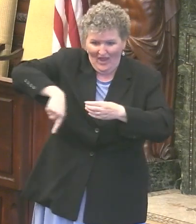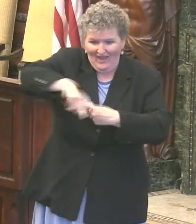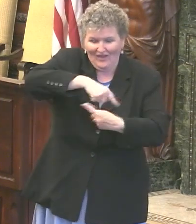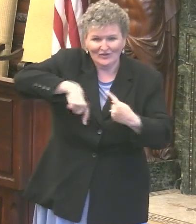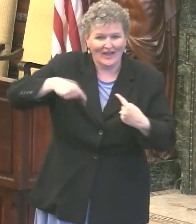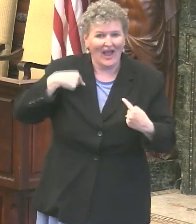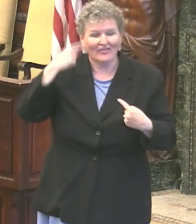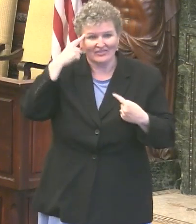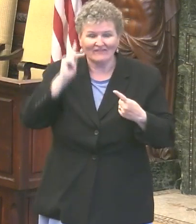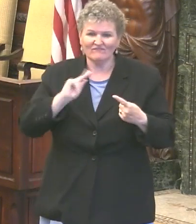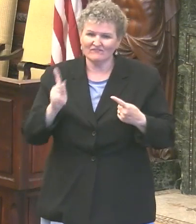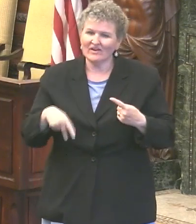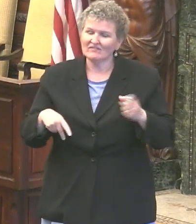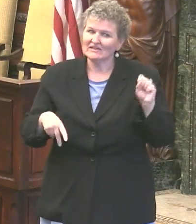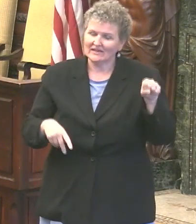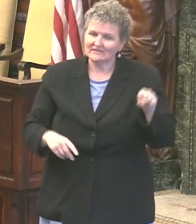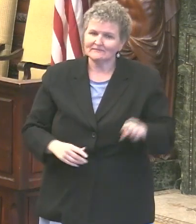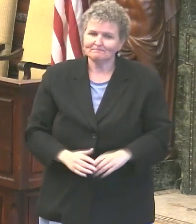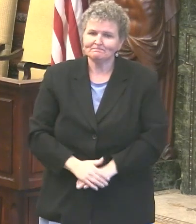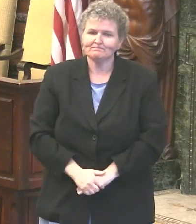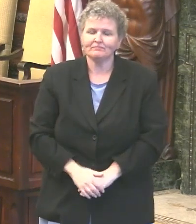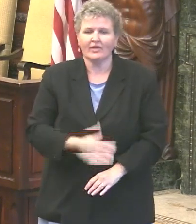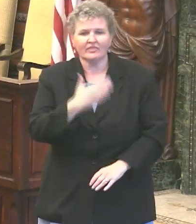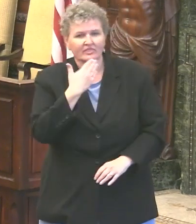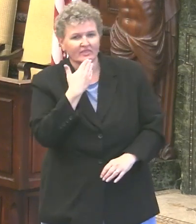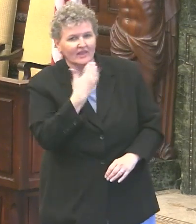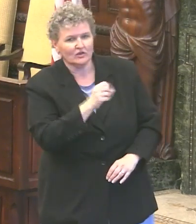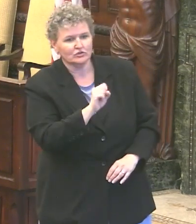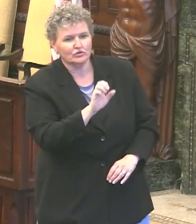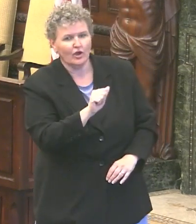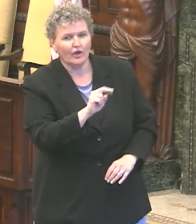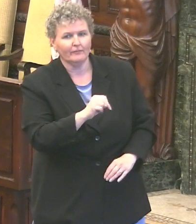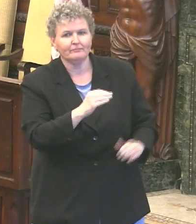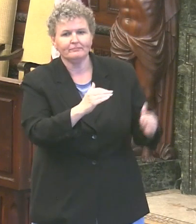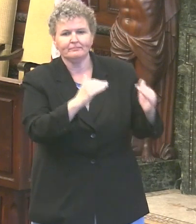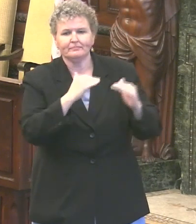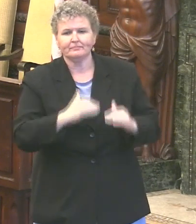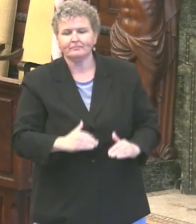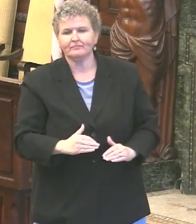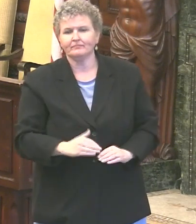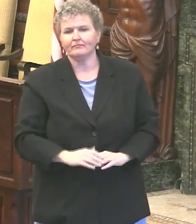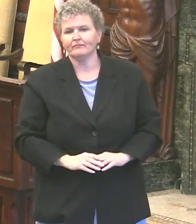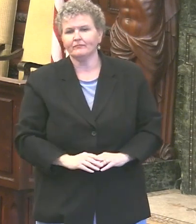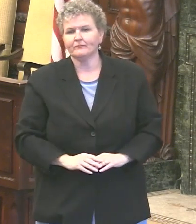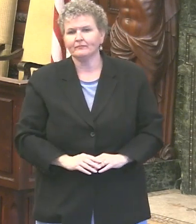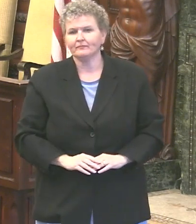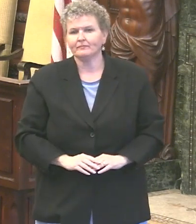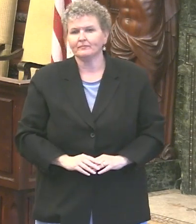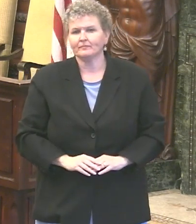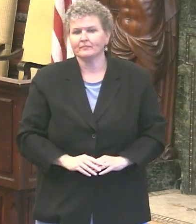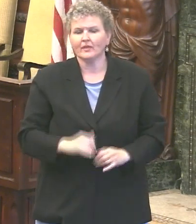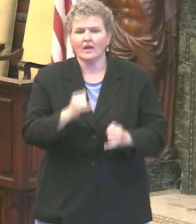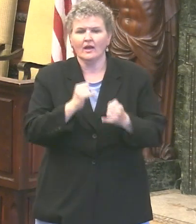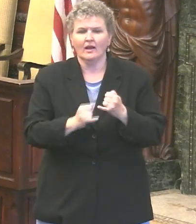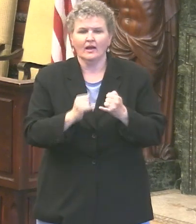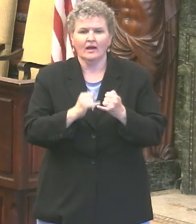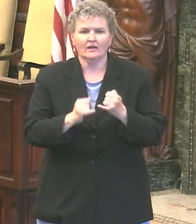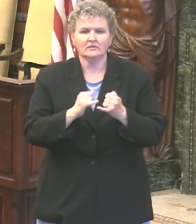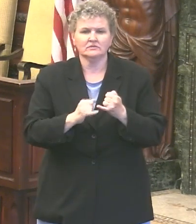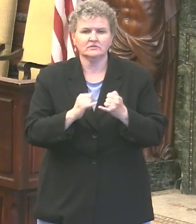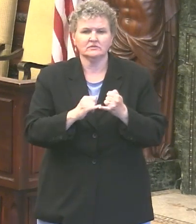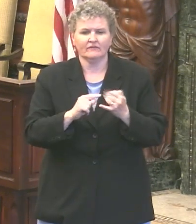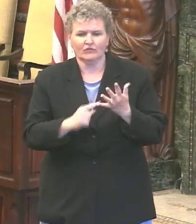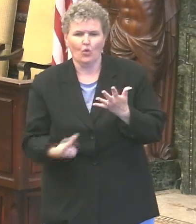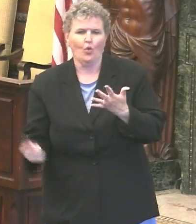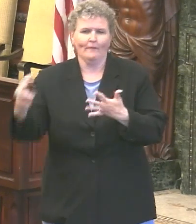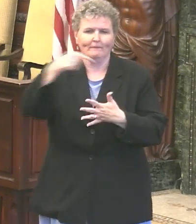Okay, thank you. All right, thank you, Sean. We'll go now to the last of the first round, Corey